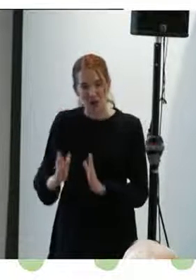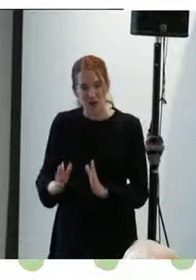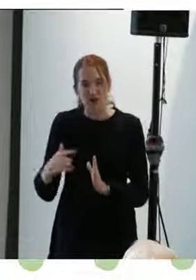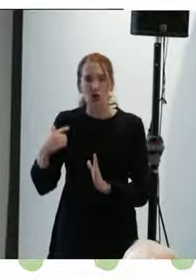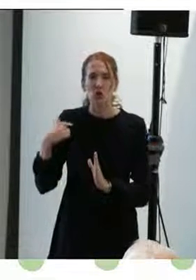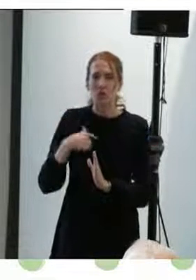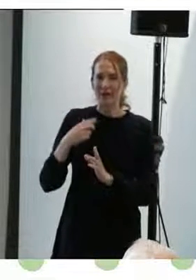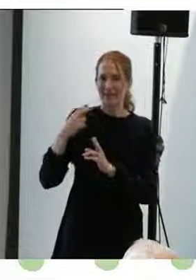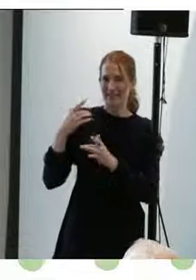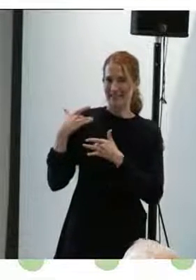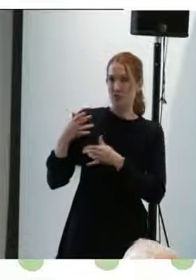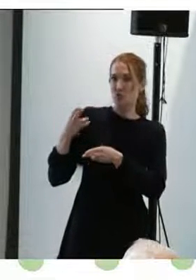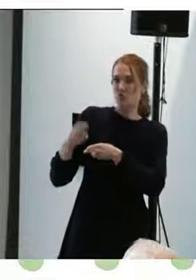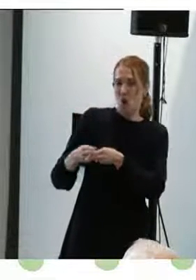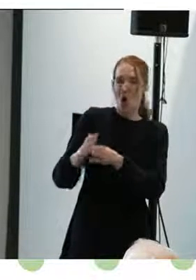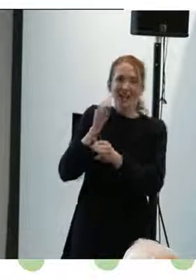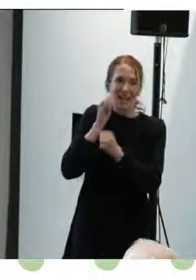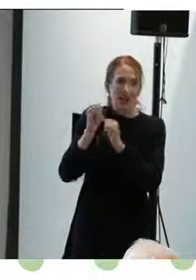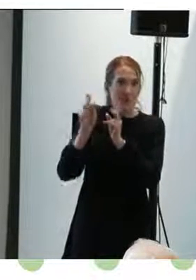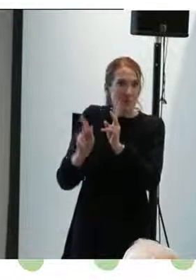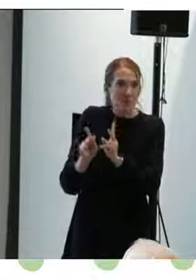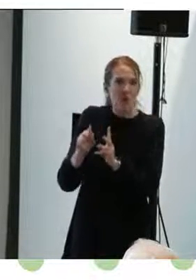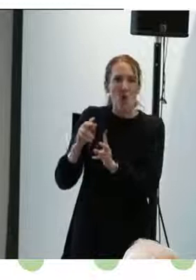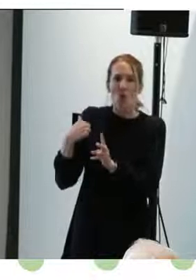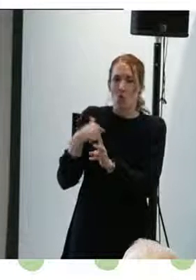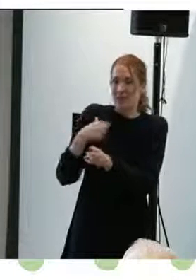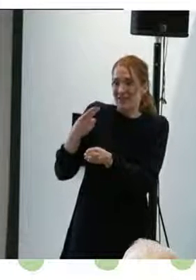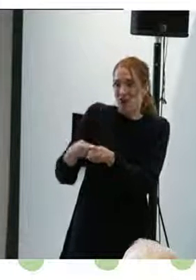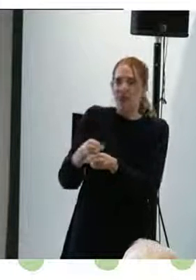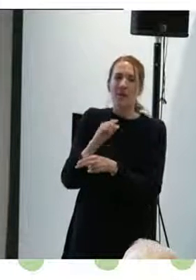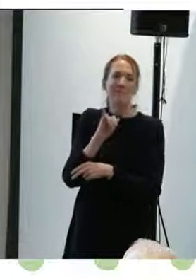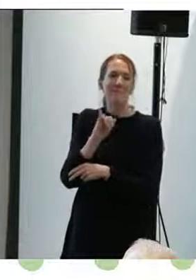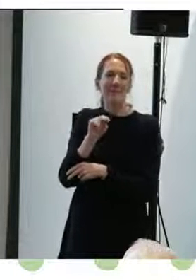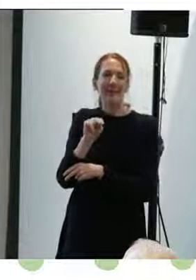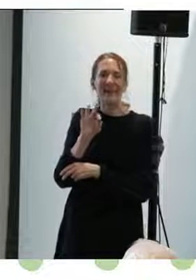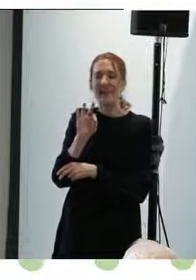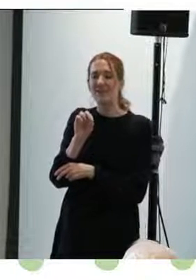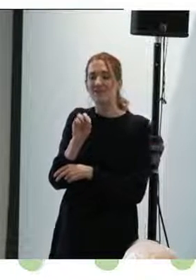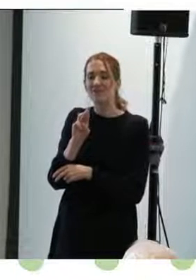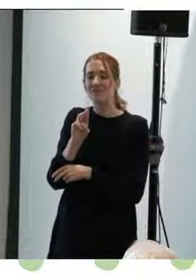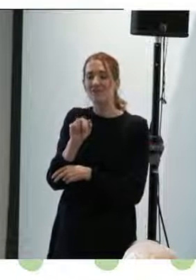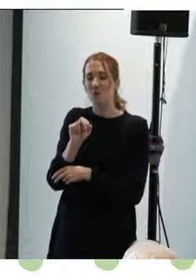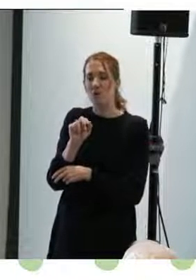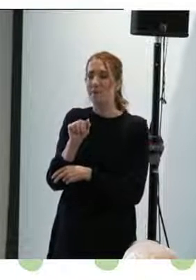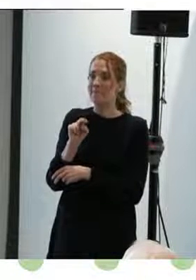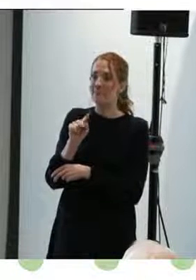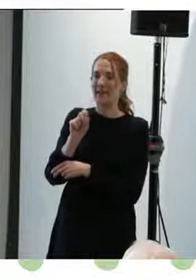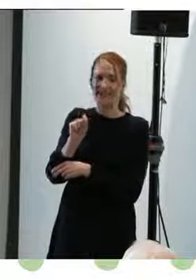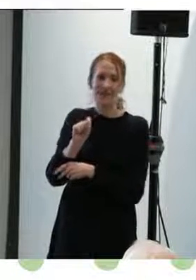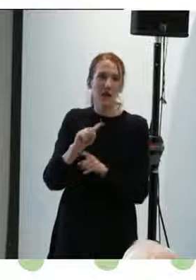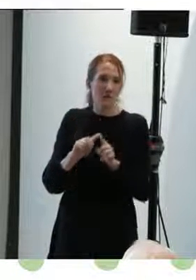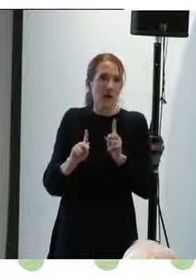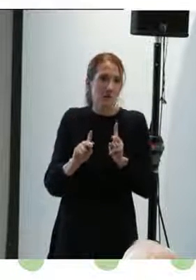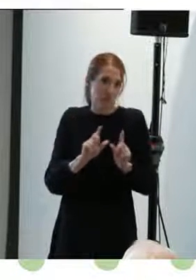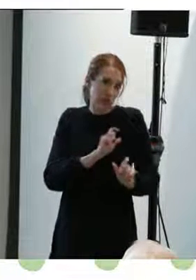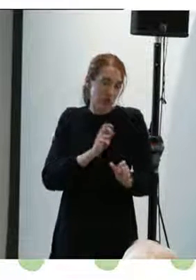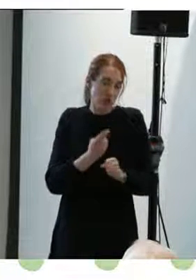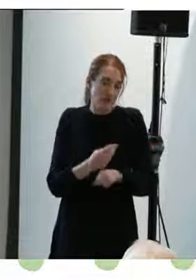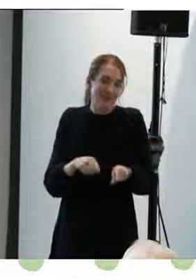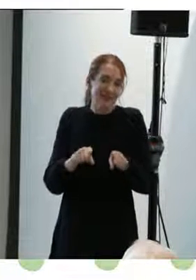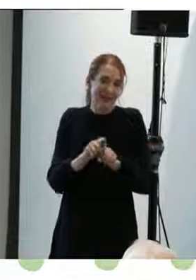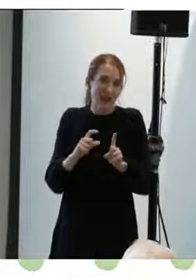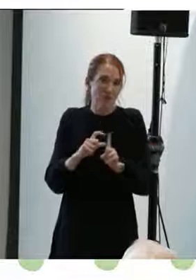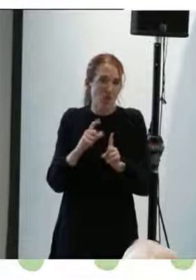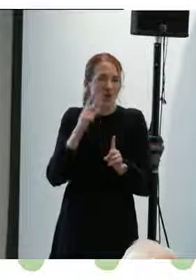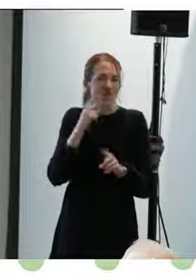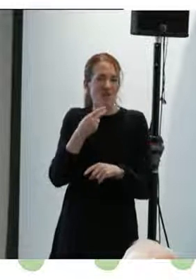our informants. That is also the same word that the police used when they were doing their heroin raids. And so I remember